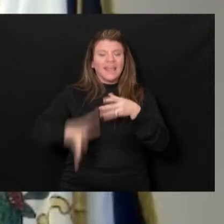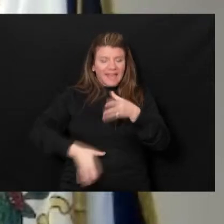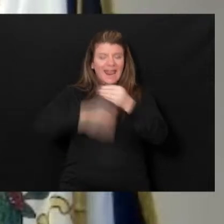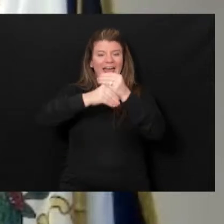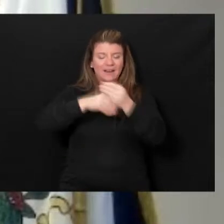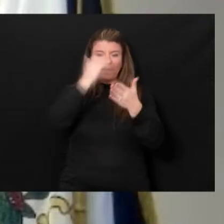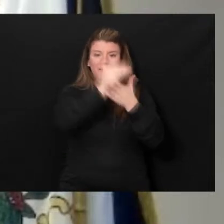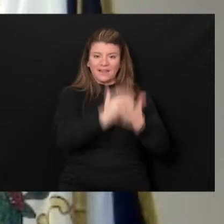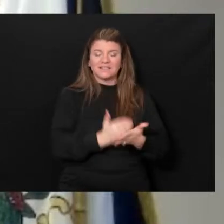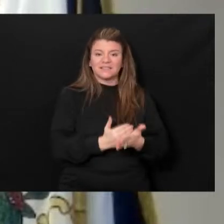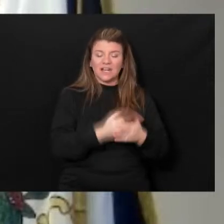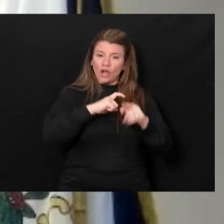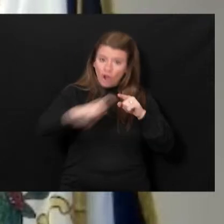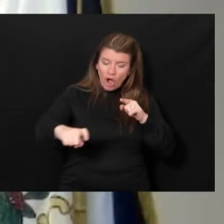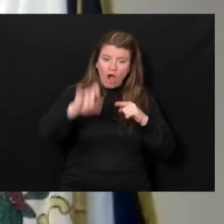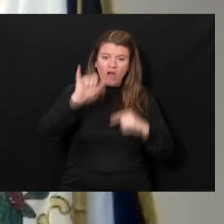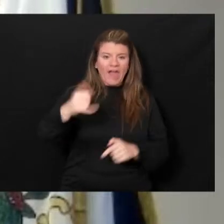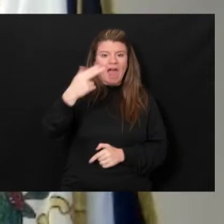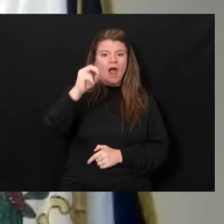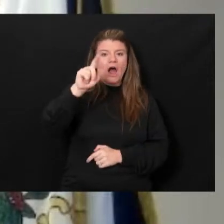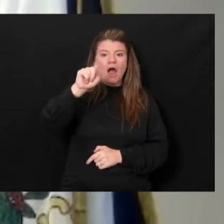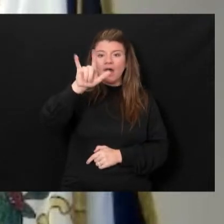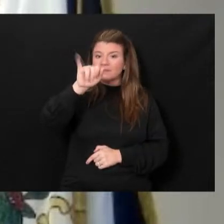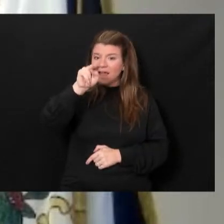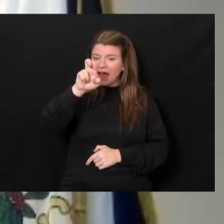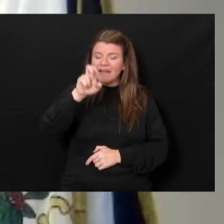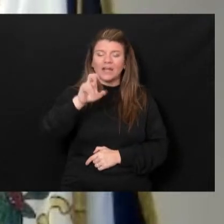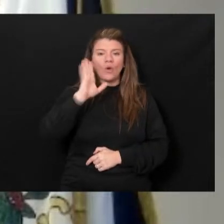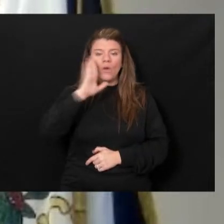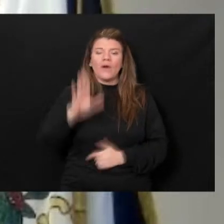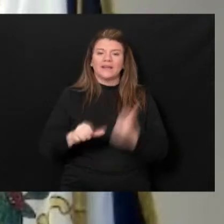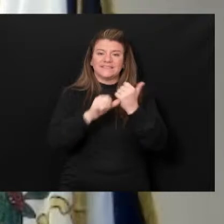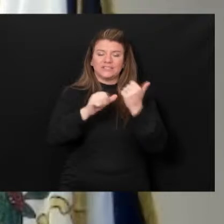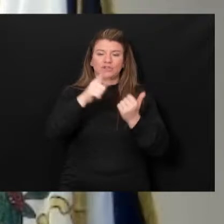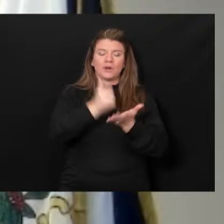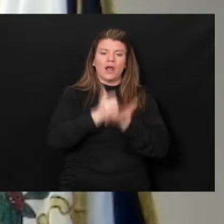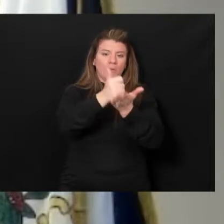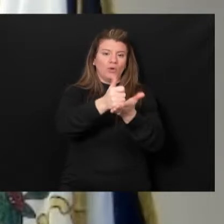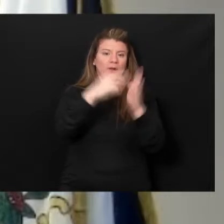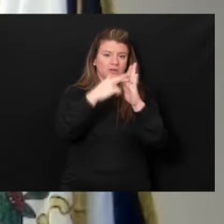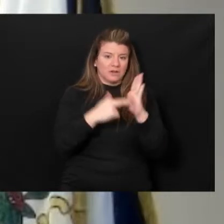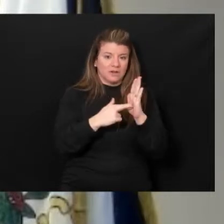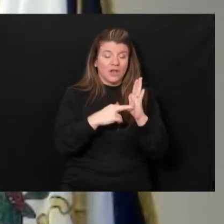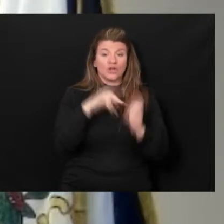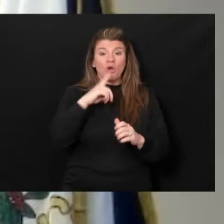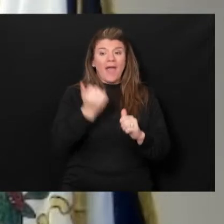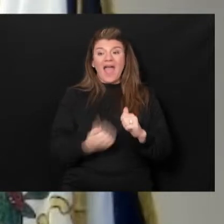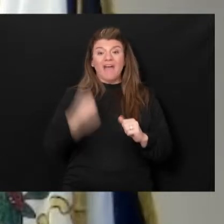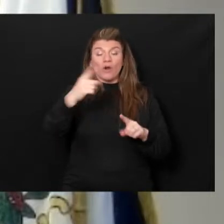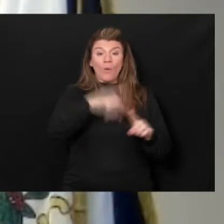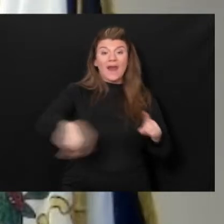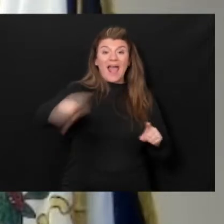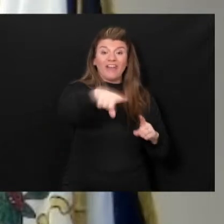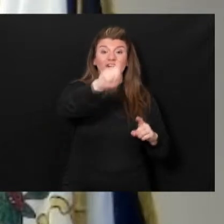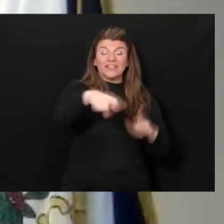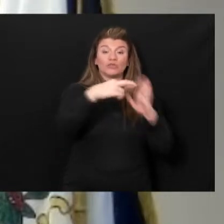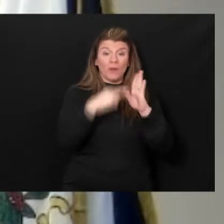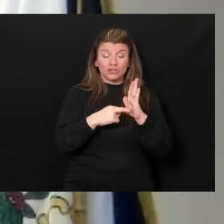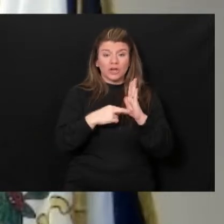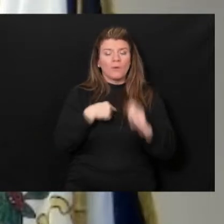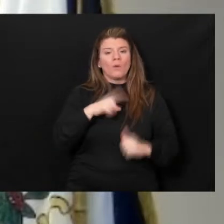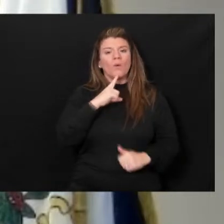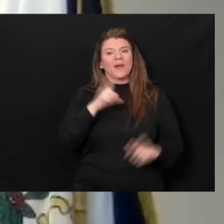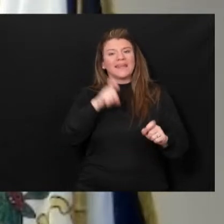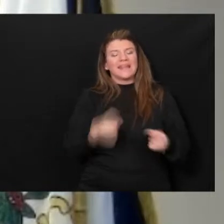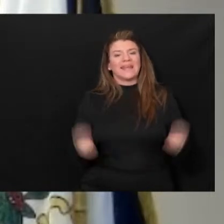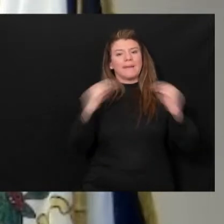call-in line, the vaccine call-in line, to assist you in getting registered. So everyone out there needs to register, but we're really trying to get